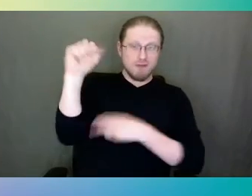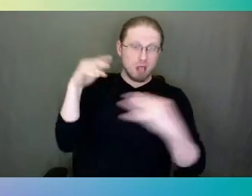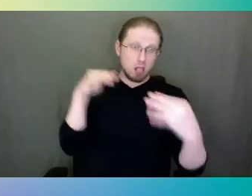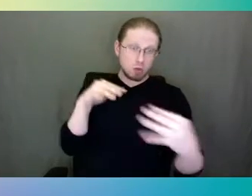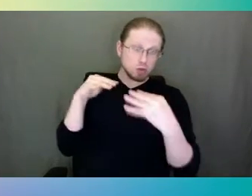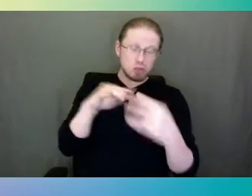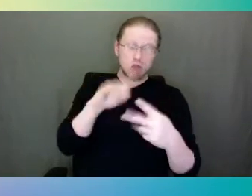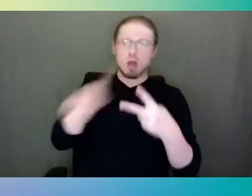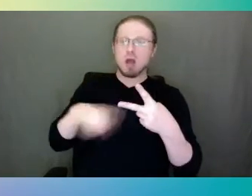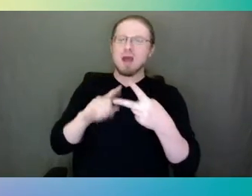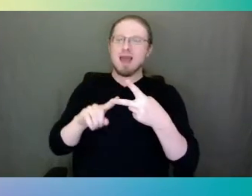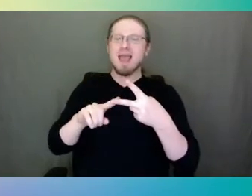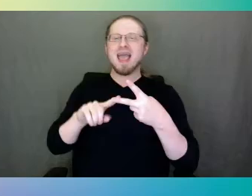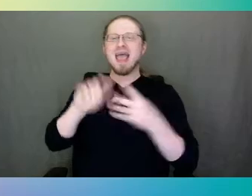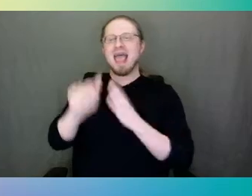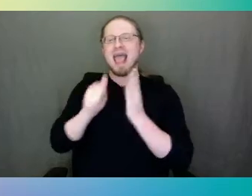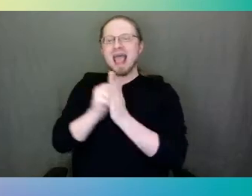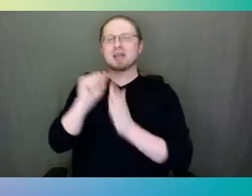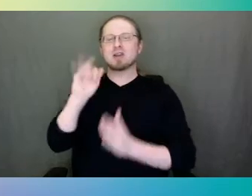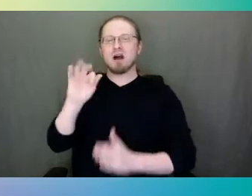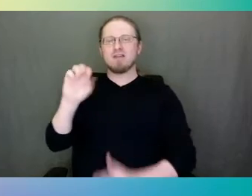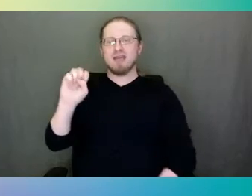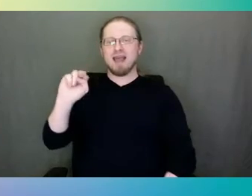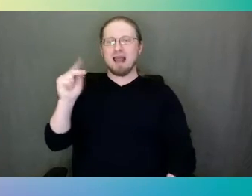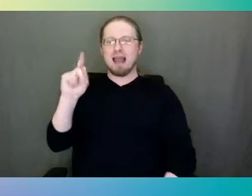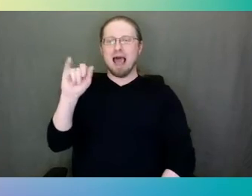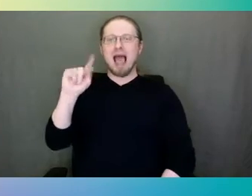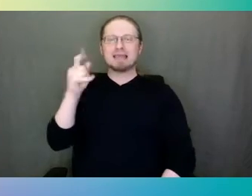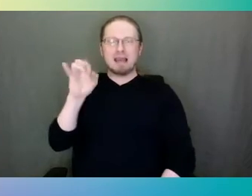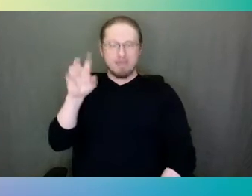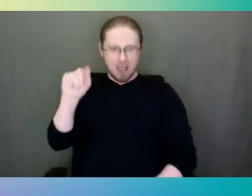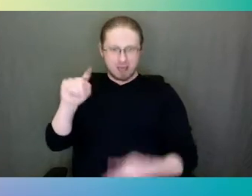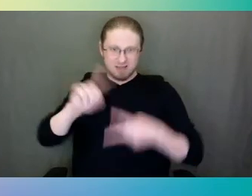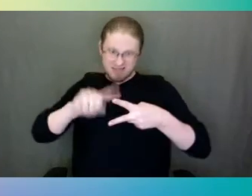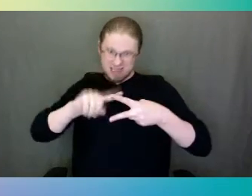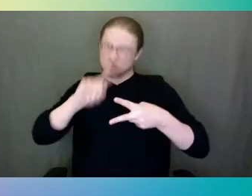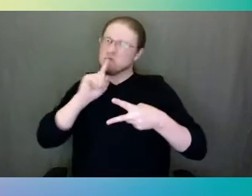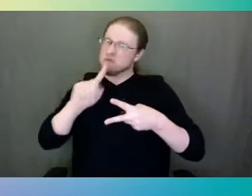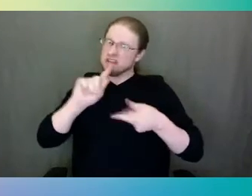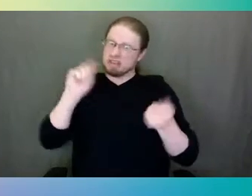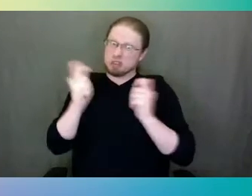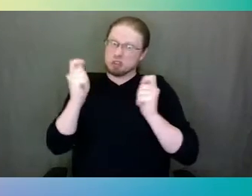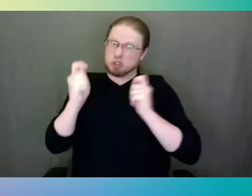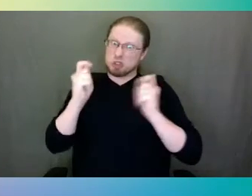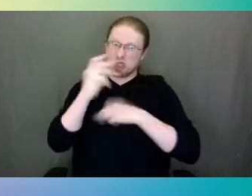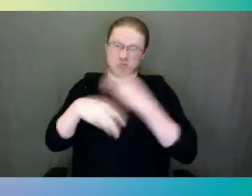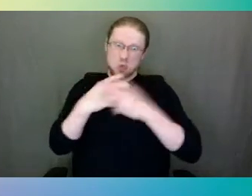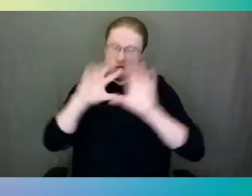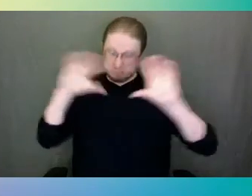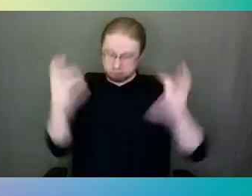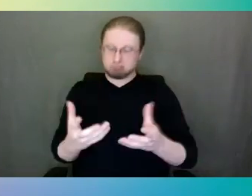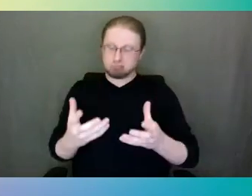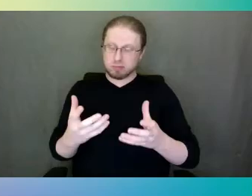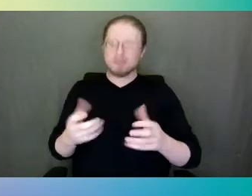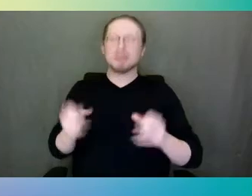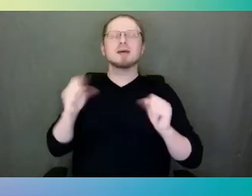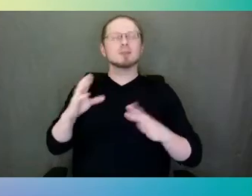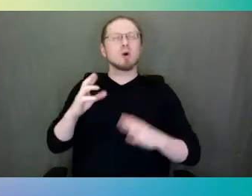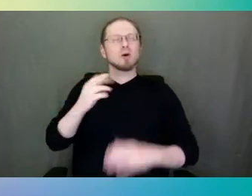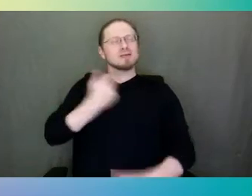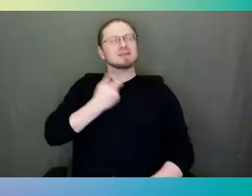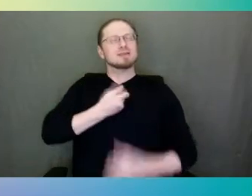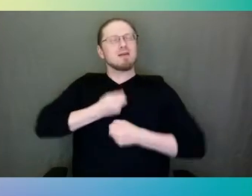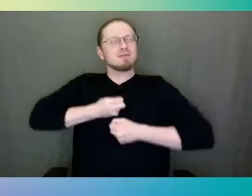the culture in Europe, and it spread throughout Europe. So personal expressions of lots of things,